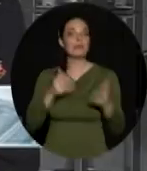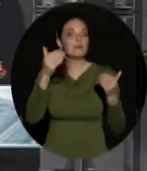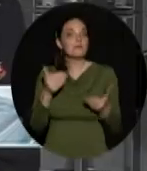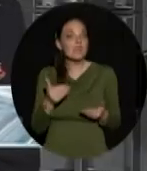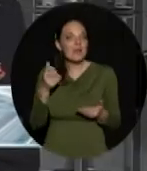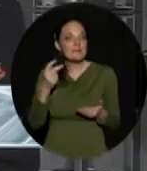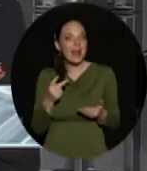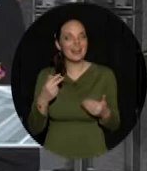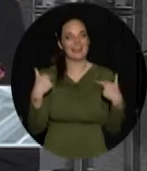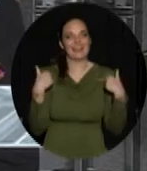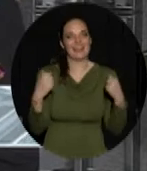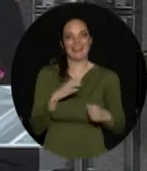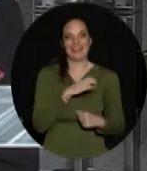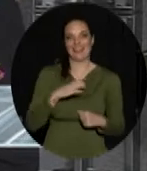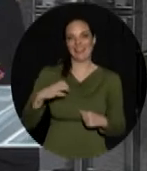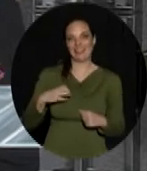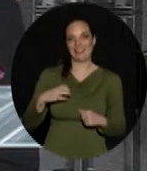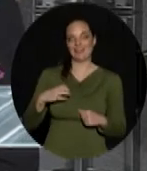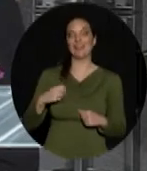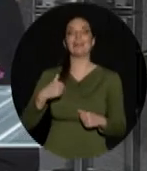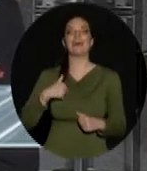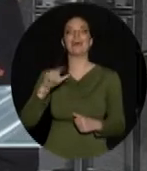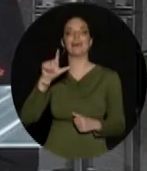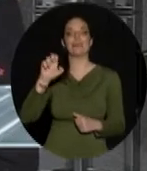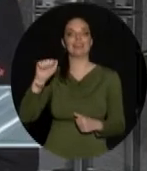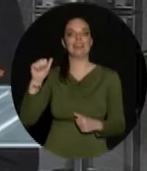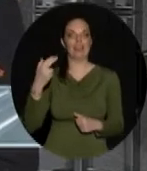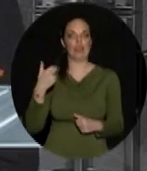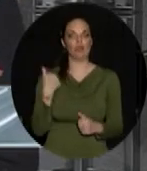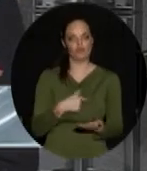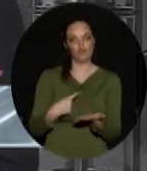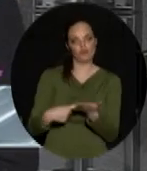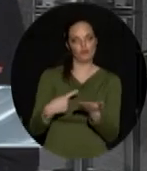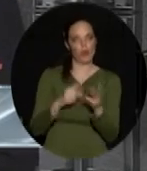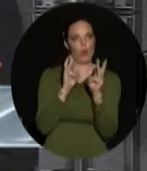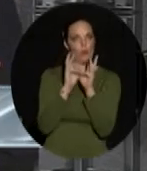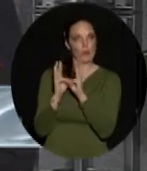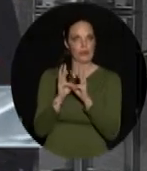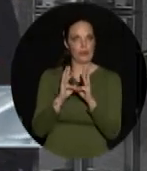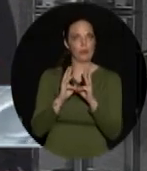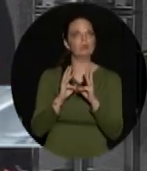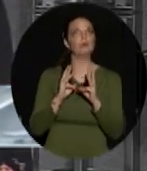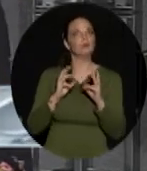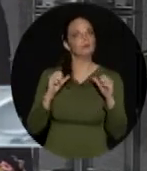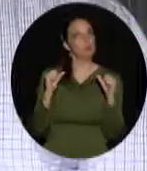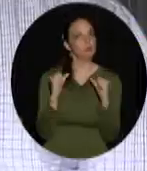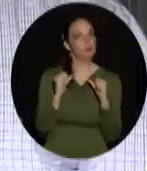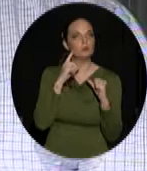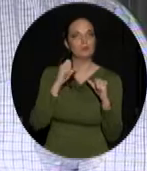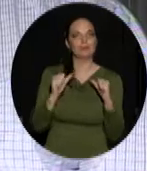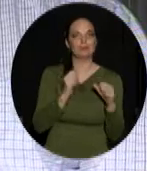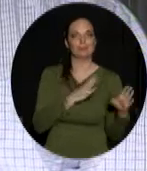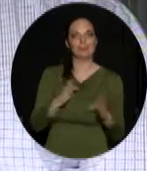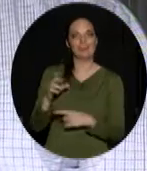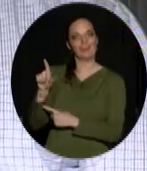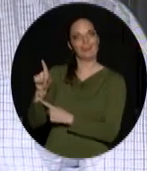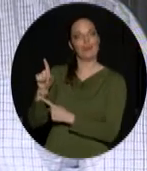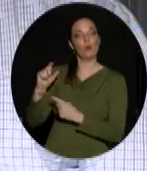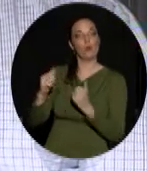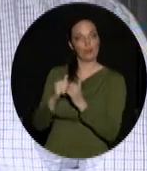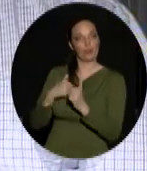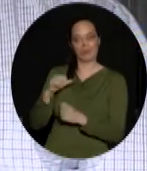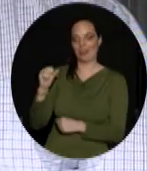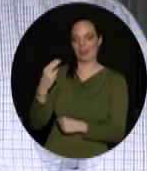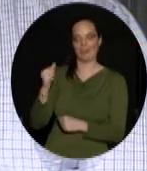Welcome back to Healthy Cleveland. I'm Leah Haslage, and we're discussing winter weather preparedness. With us is Shaddy Swade from the Cleveland Department of Public